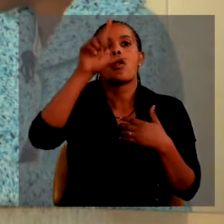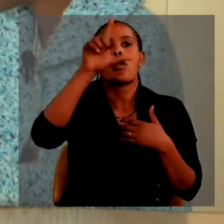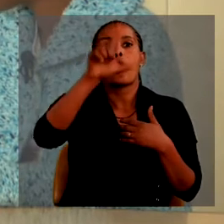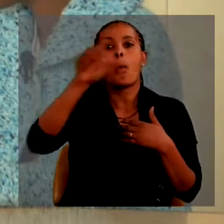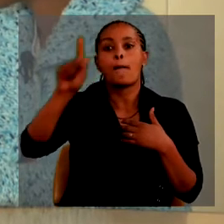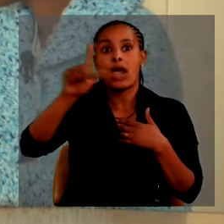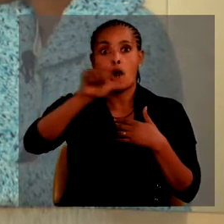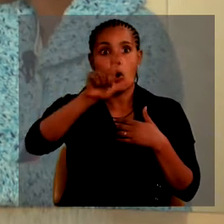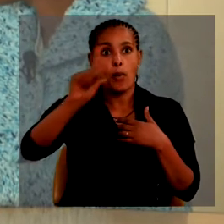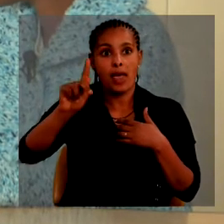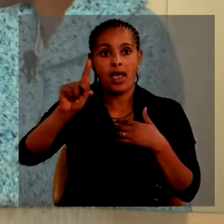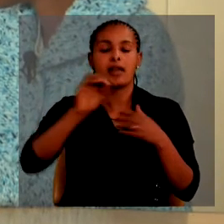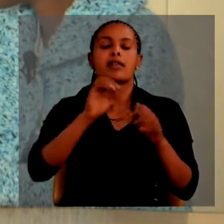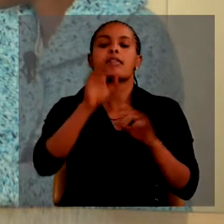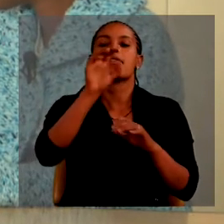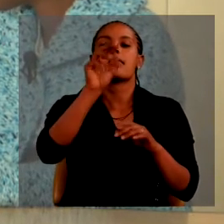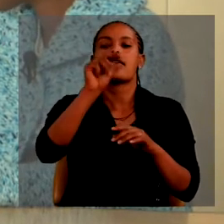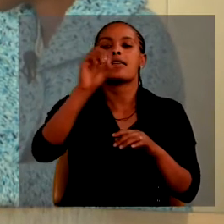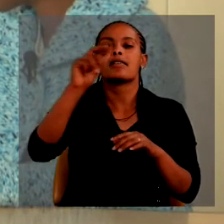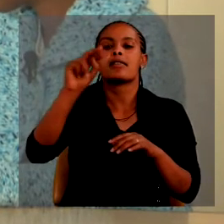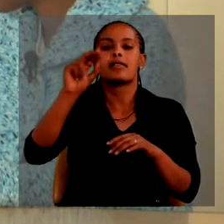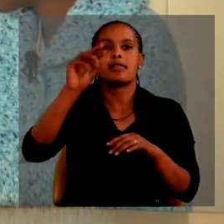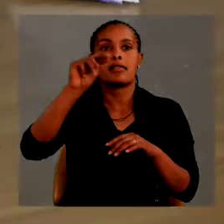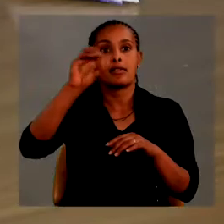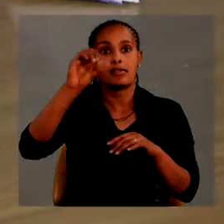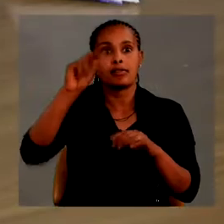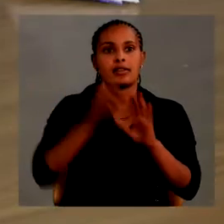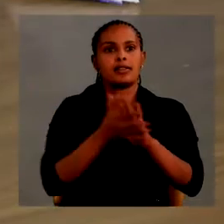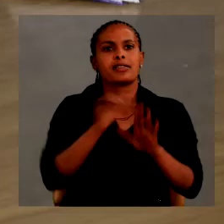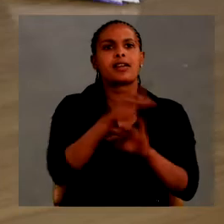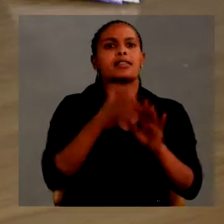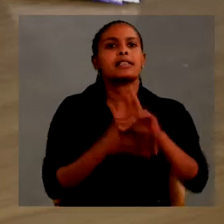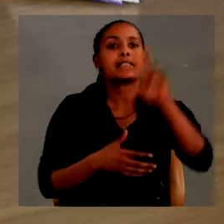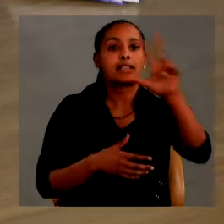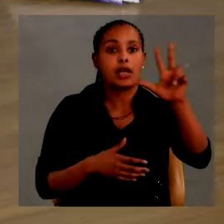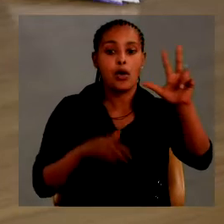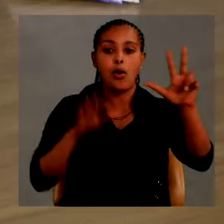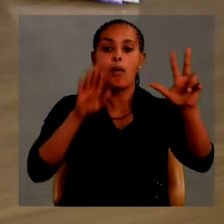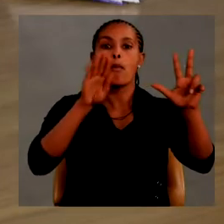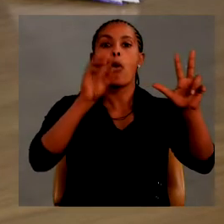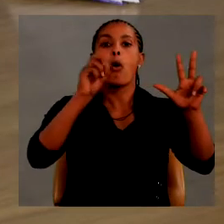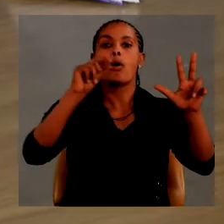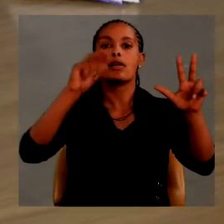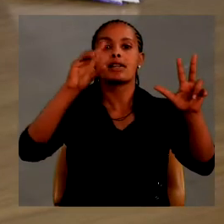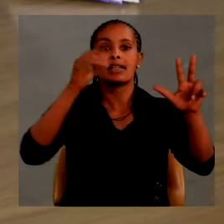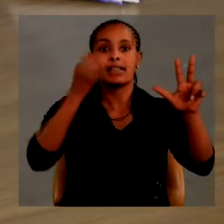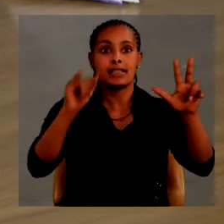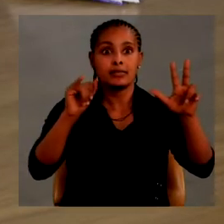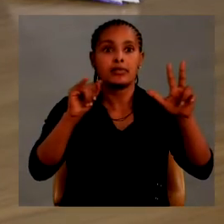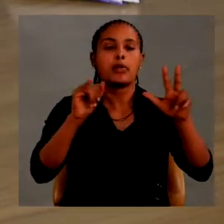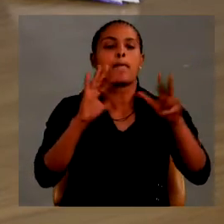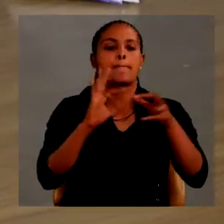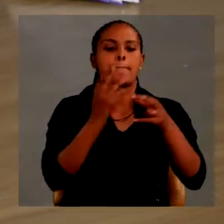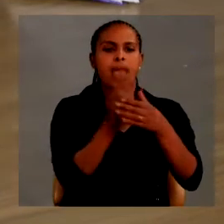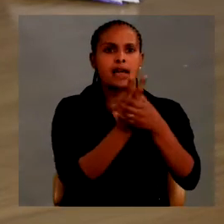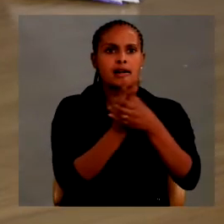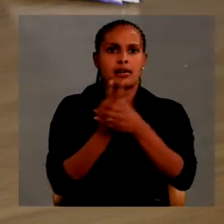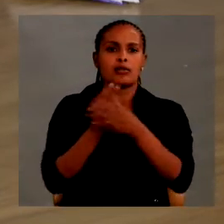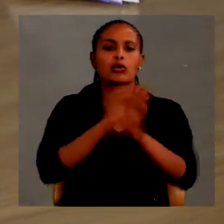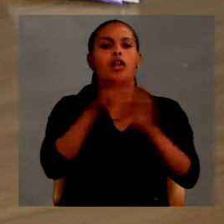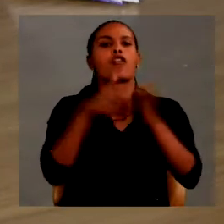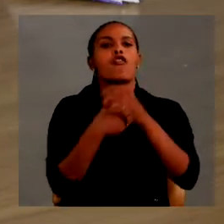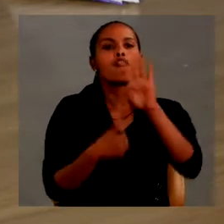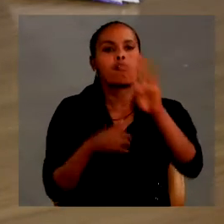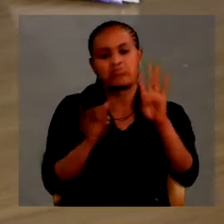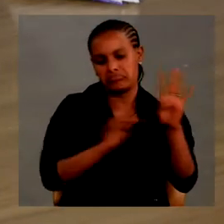a non-bonding pair, there are 3 bonding pairs and 1 bonding non-bonding pair. A total of 4,